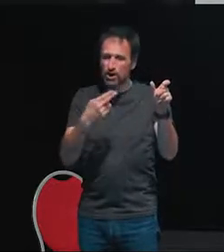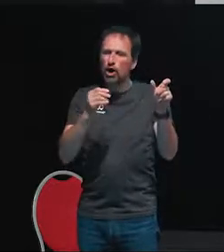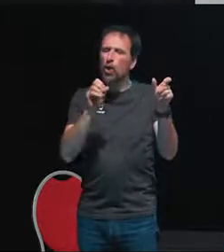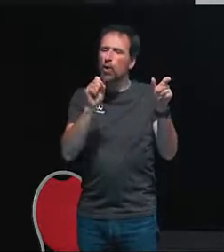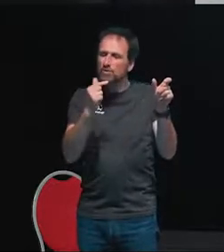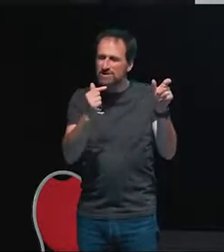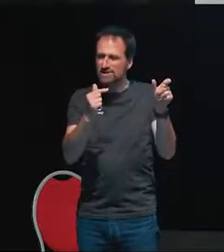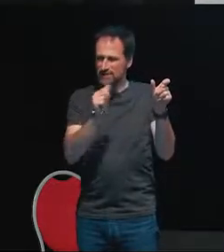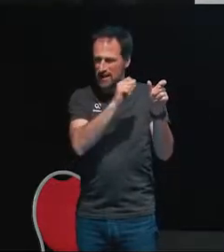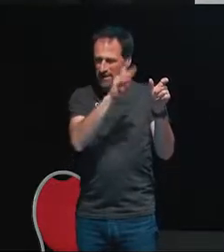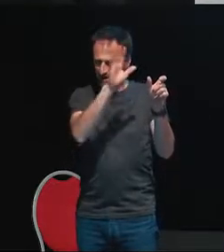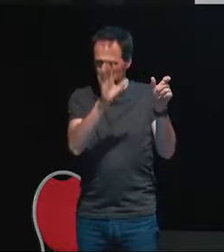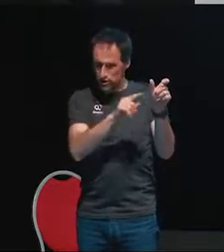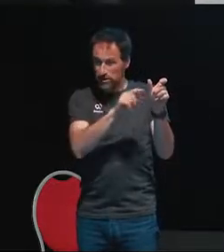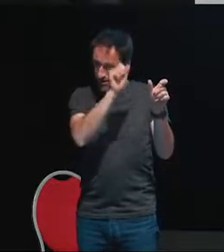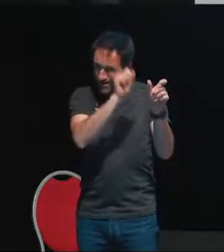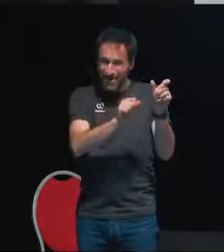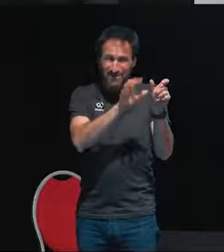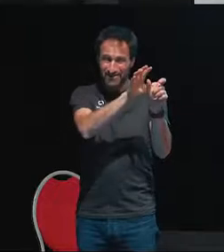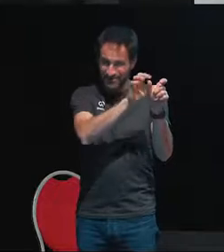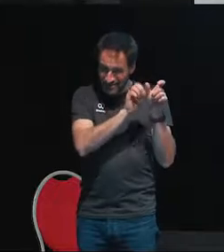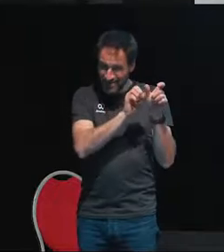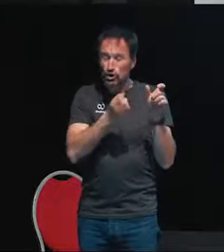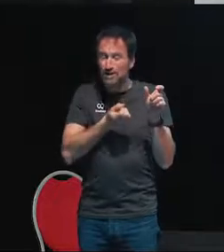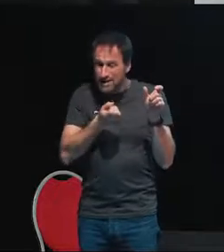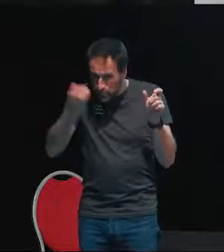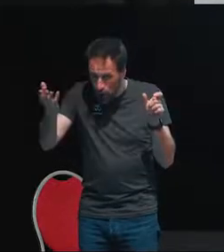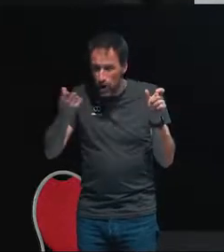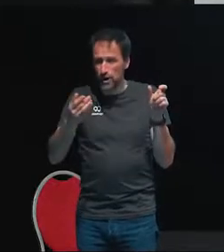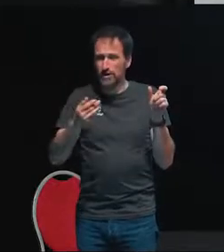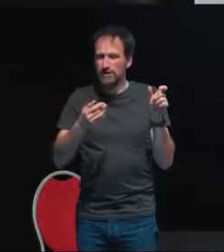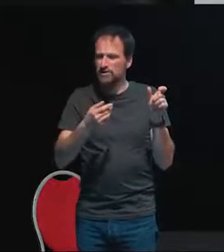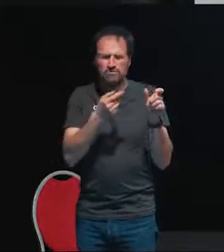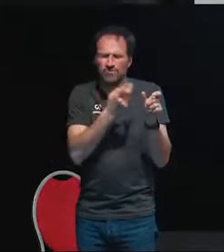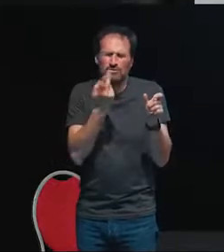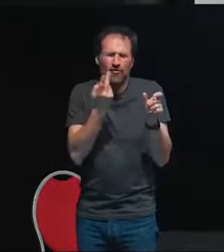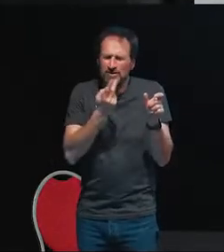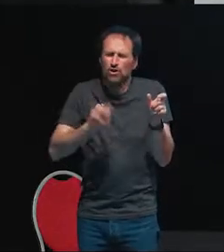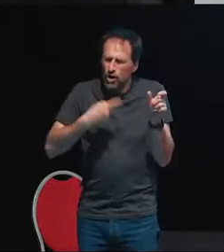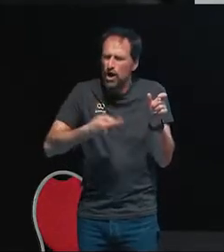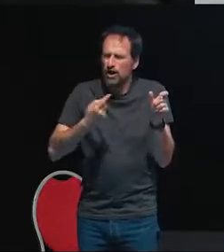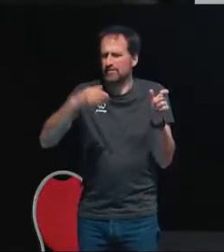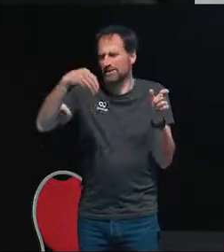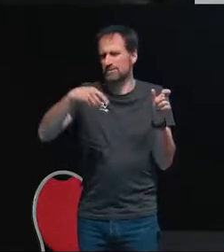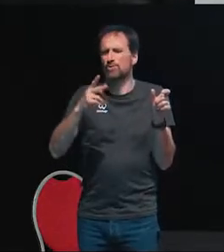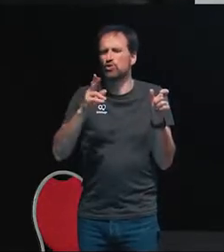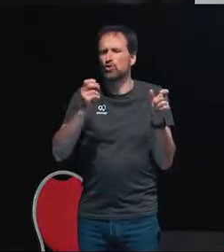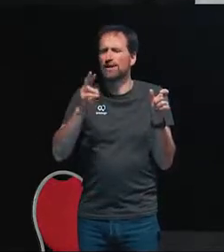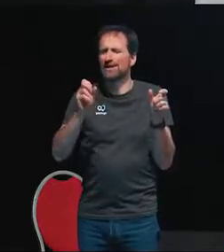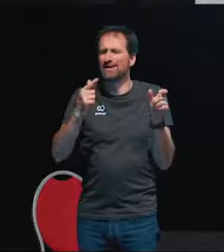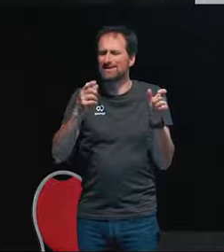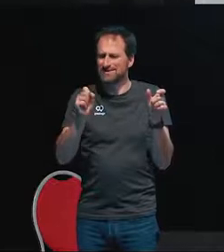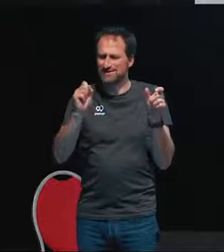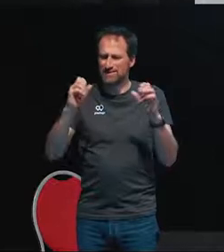it's going to be deployed the way that it would be absolutely anyways run inside of our kubernetes cluster but I